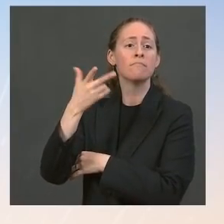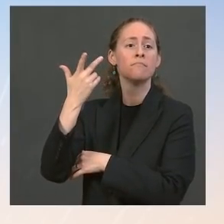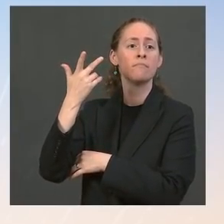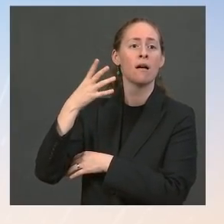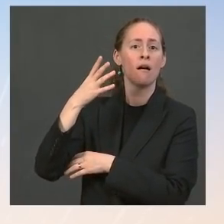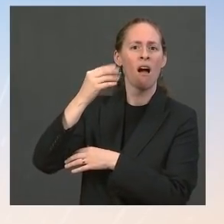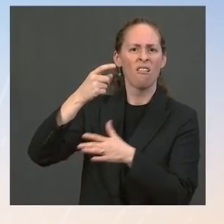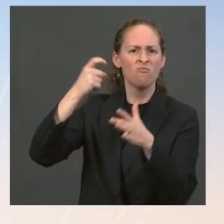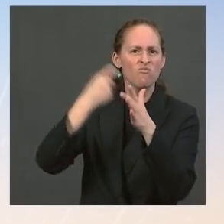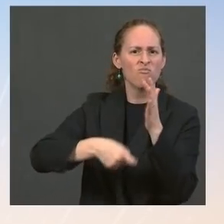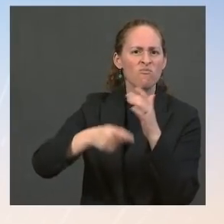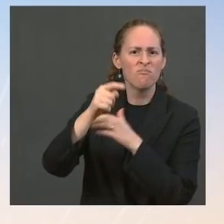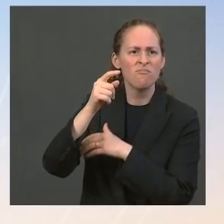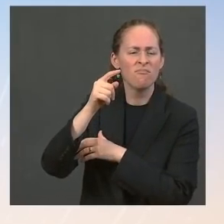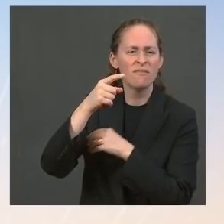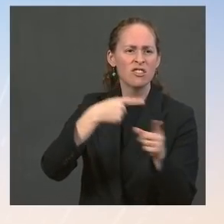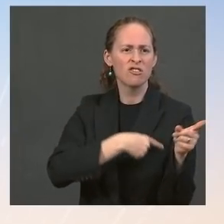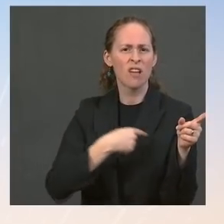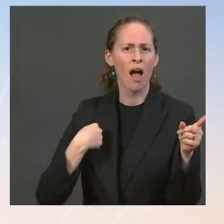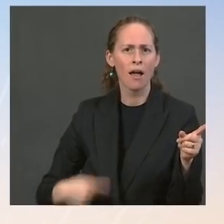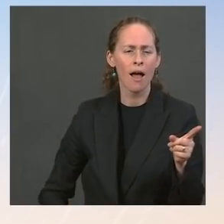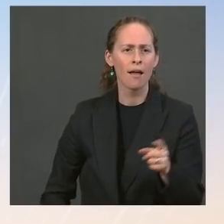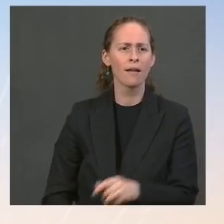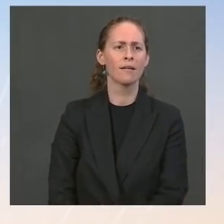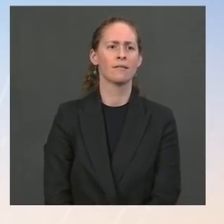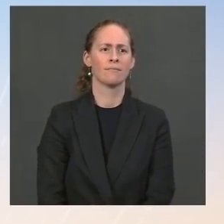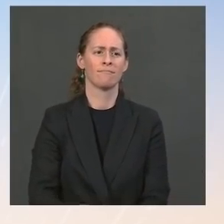a public health